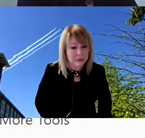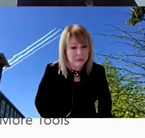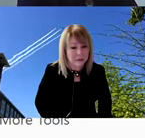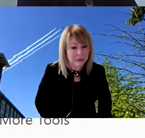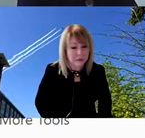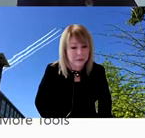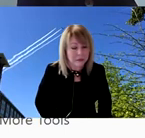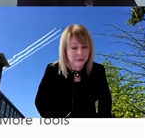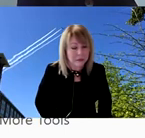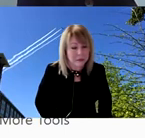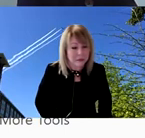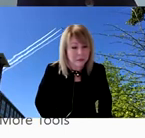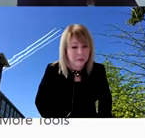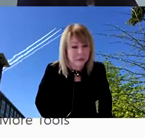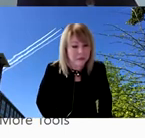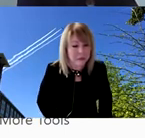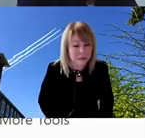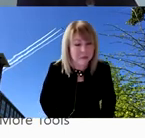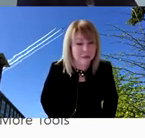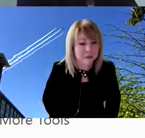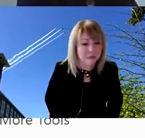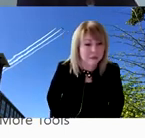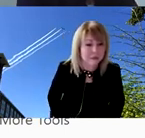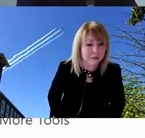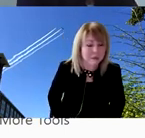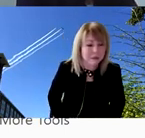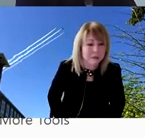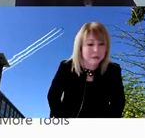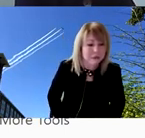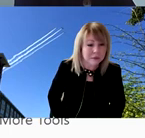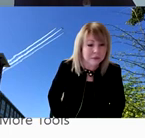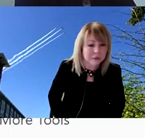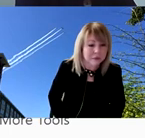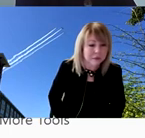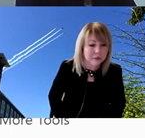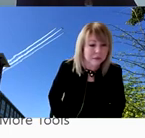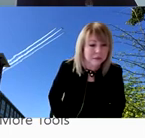and gratitude for their stewardship of these lands throughout the generations.